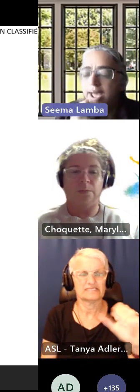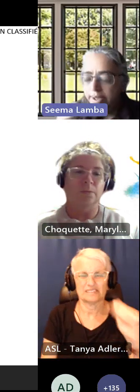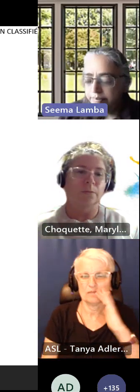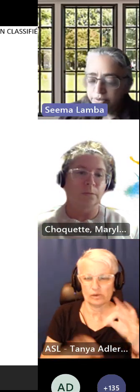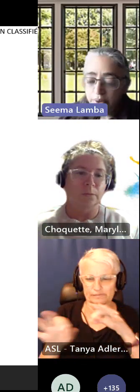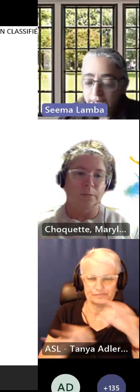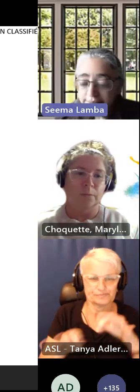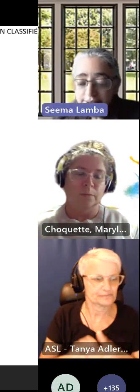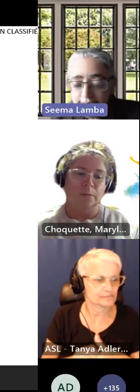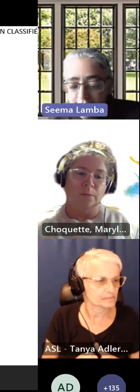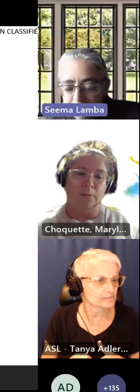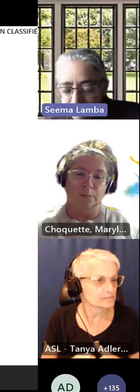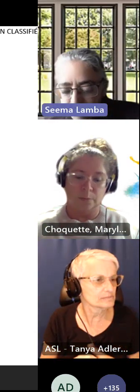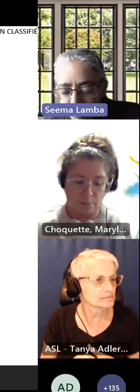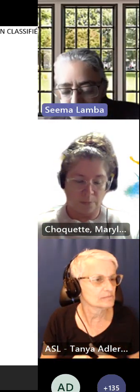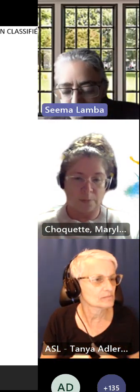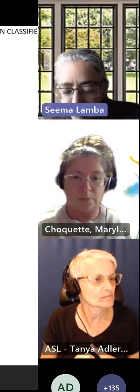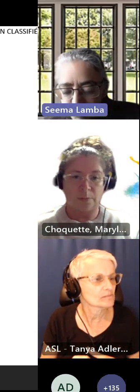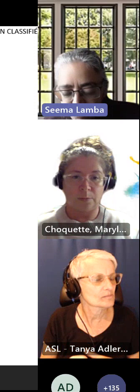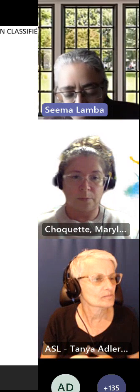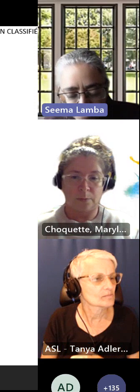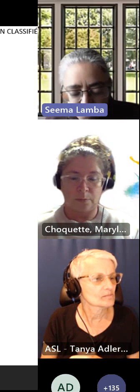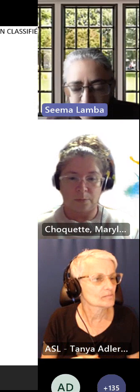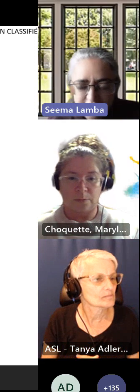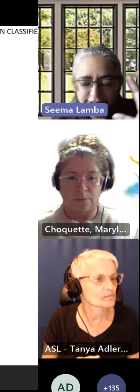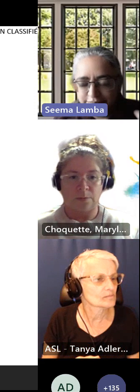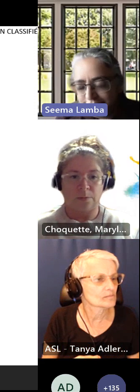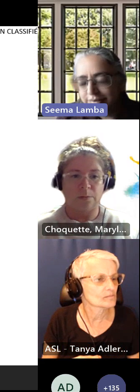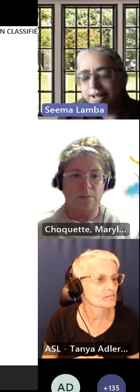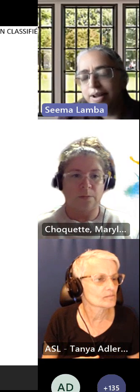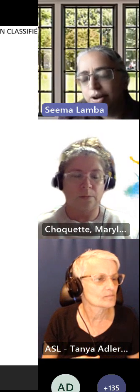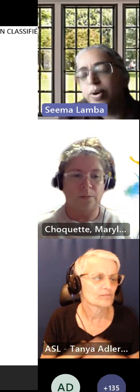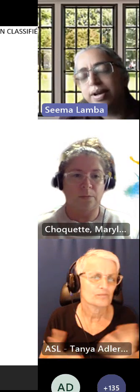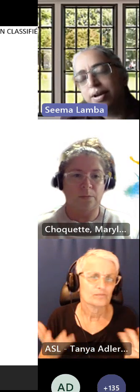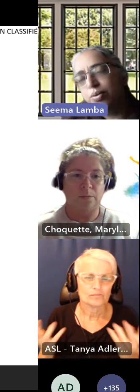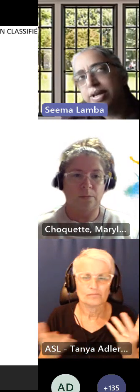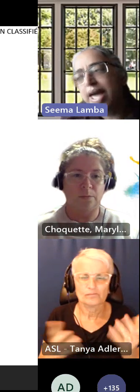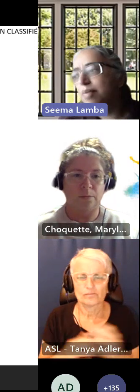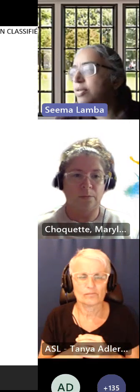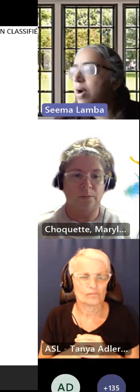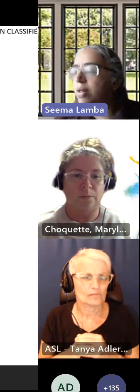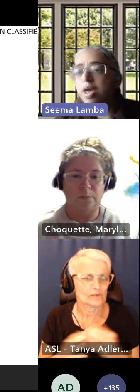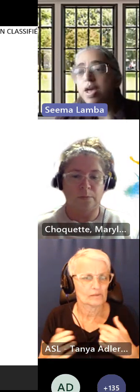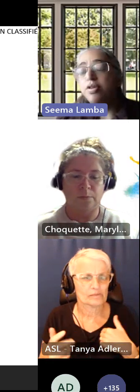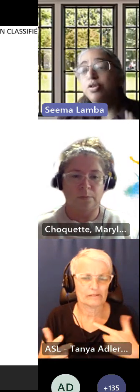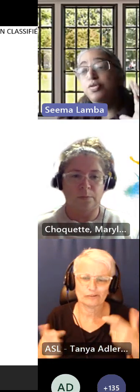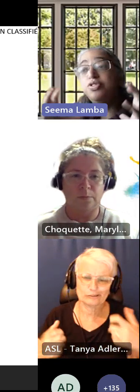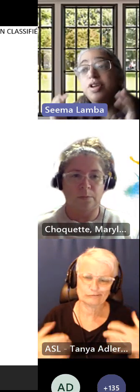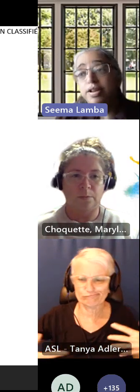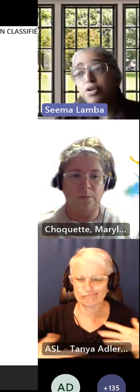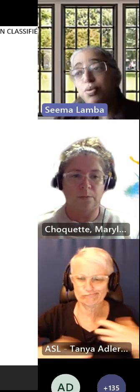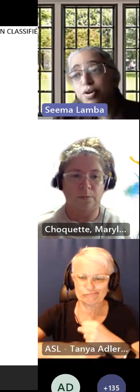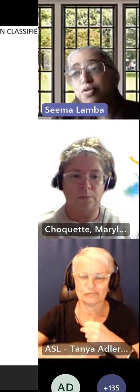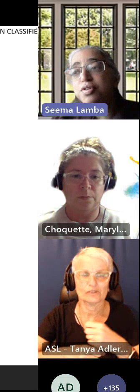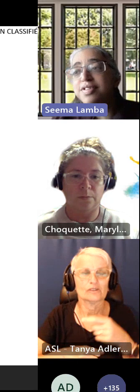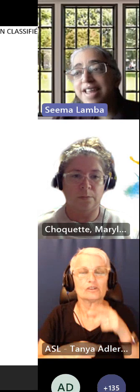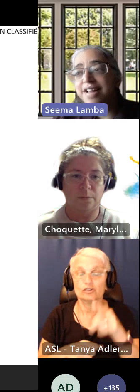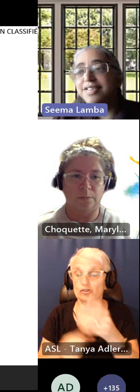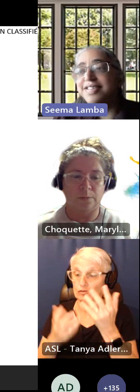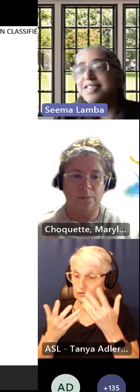So, so as a sort of like a quick recap as well. So you've done